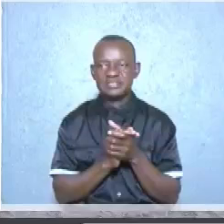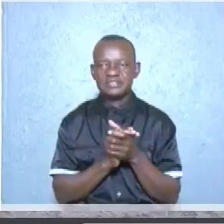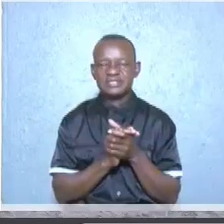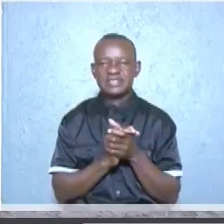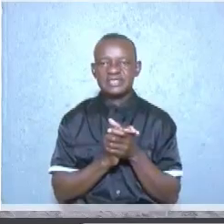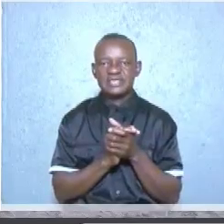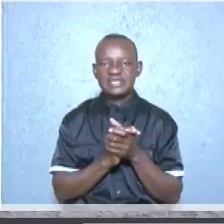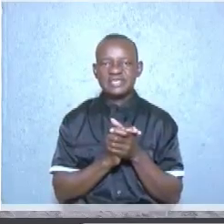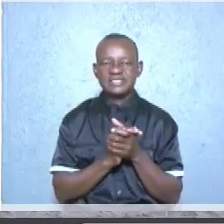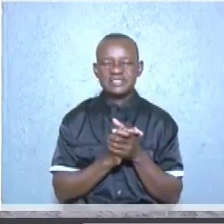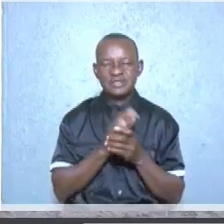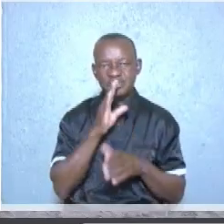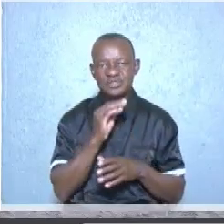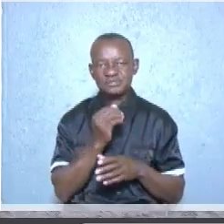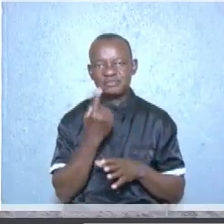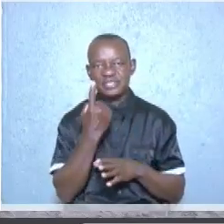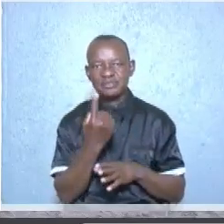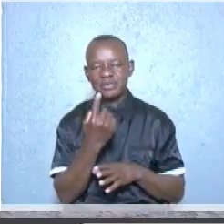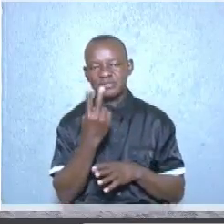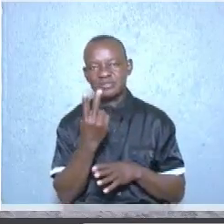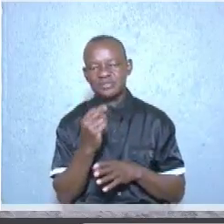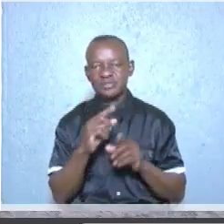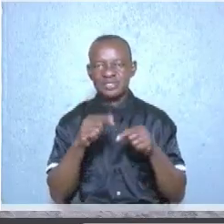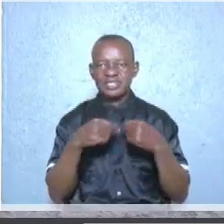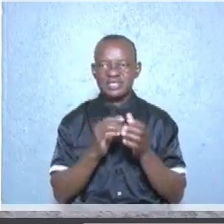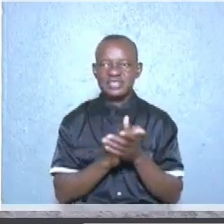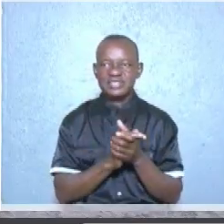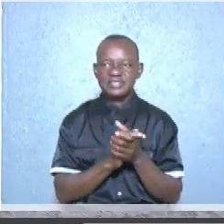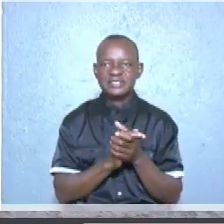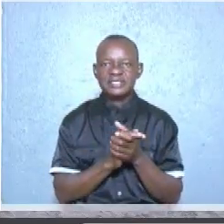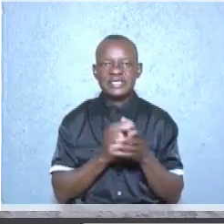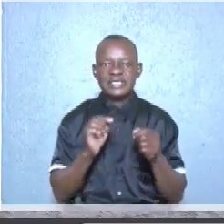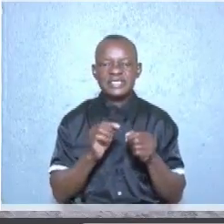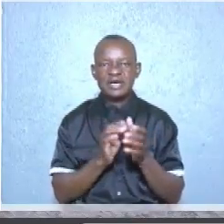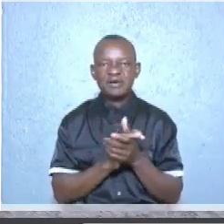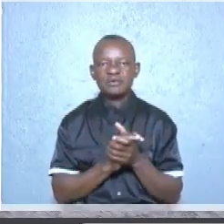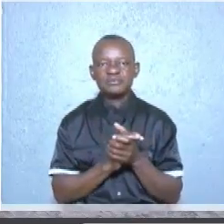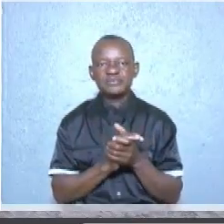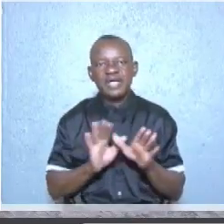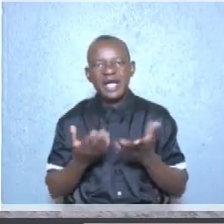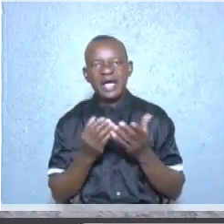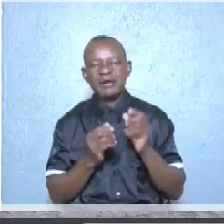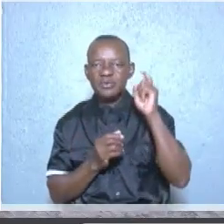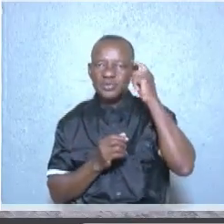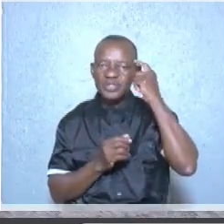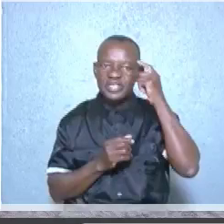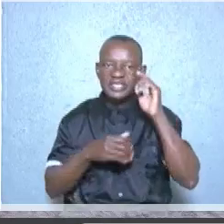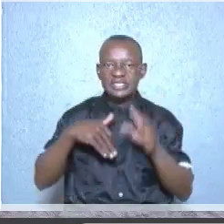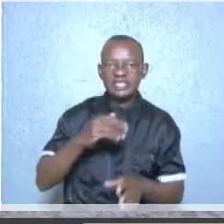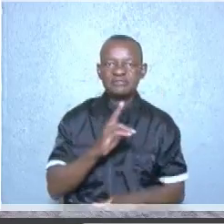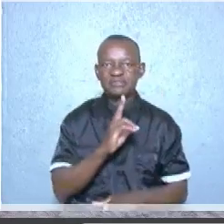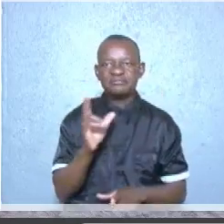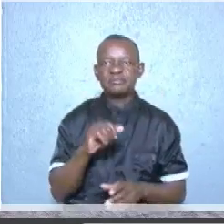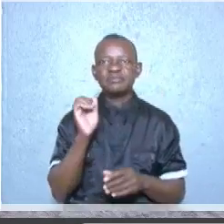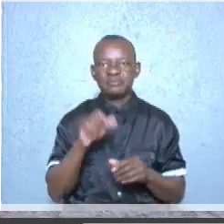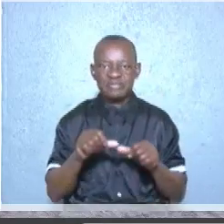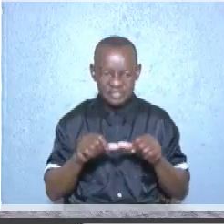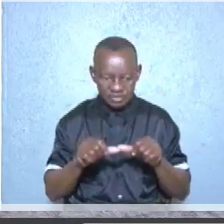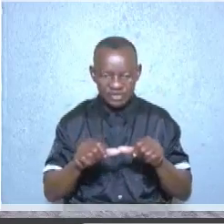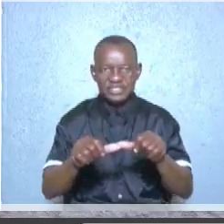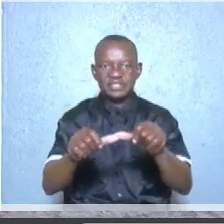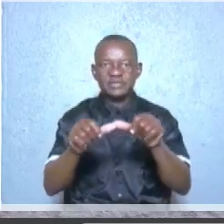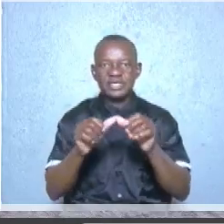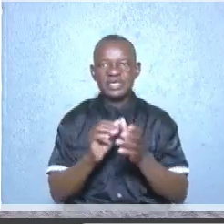two there as well, but the one important lesson that you think Namibians should carry on going forward in ensuring his legacy still stays